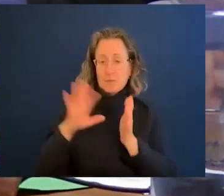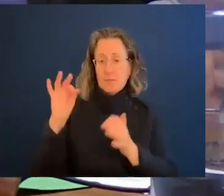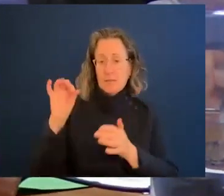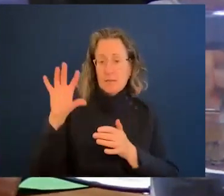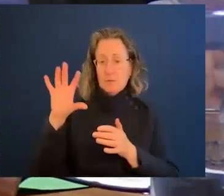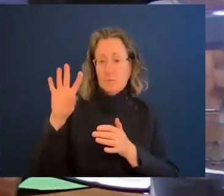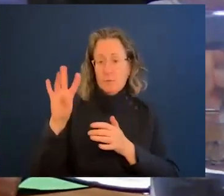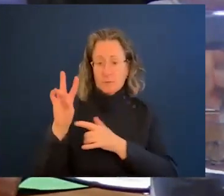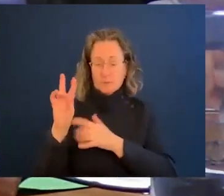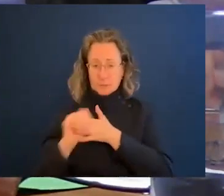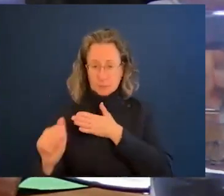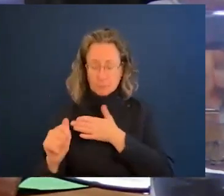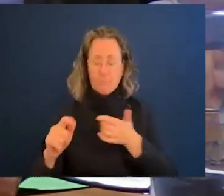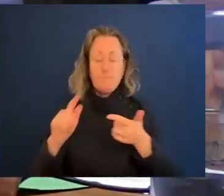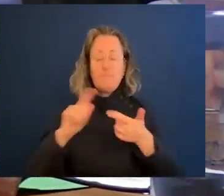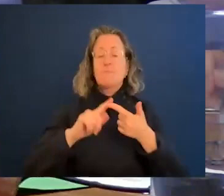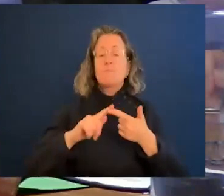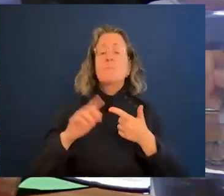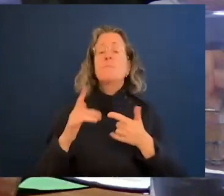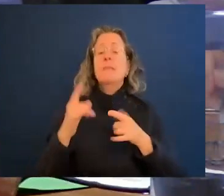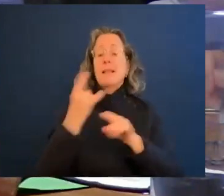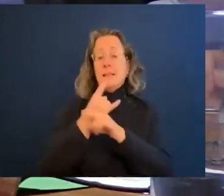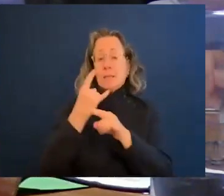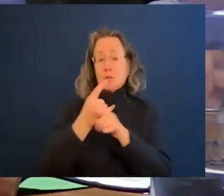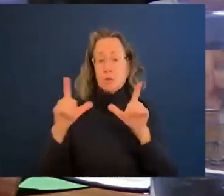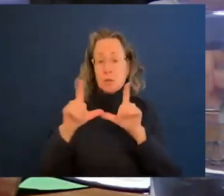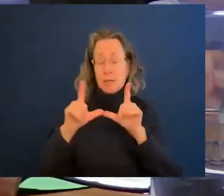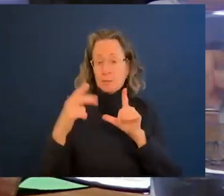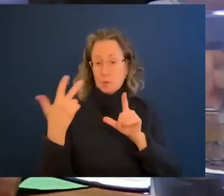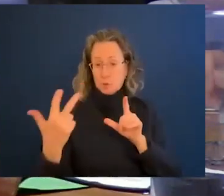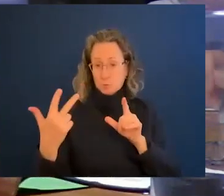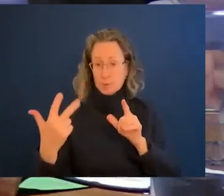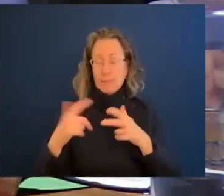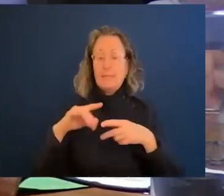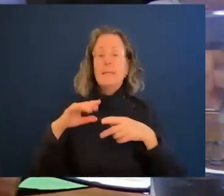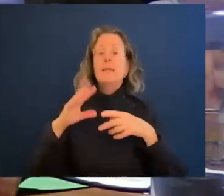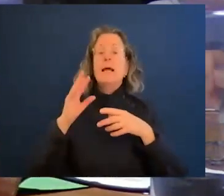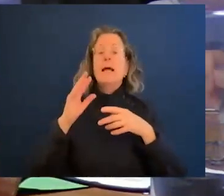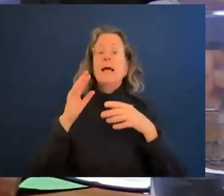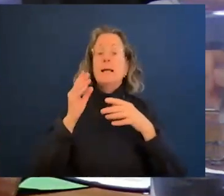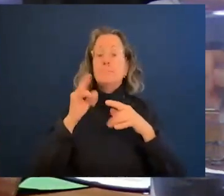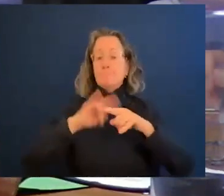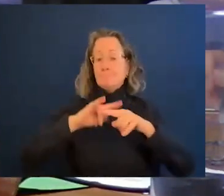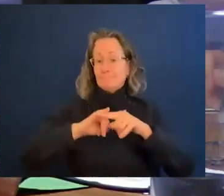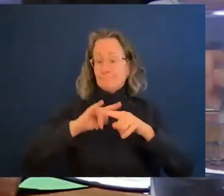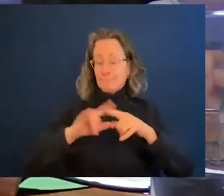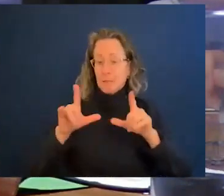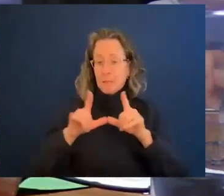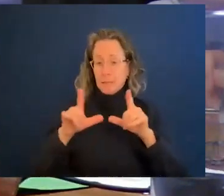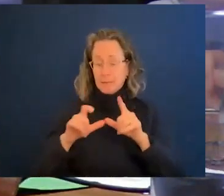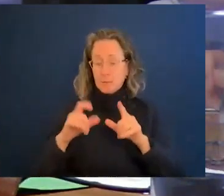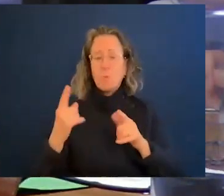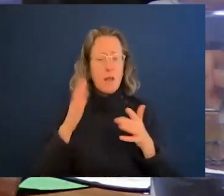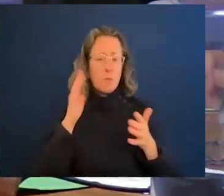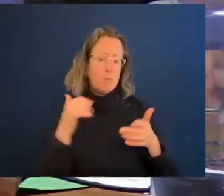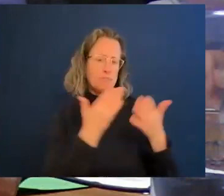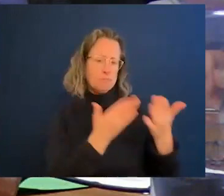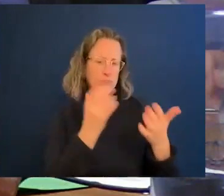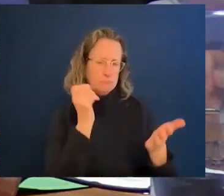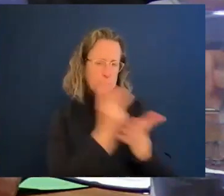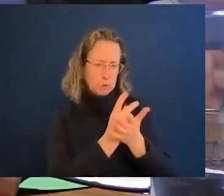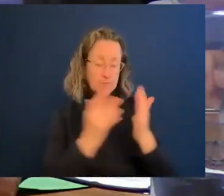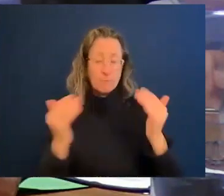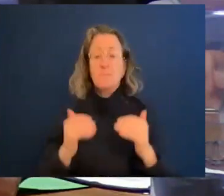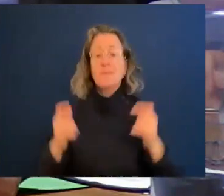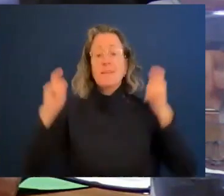are three liquor licenses and one tobacco license uh that would be approved all of these are new uh Festival permit